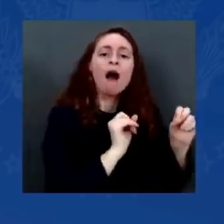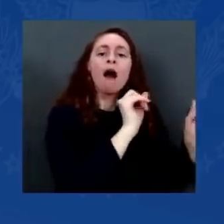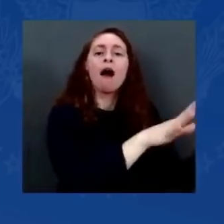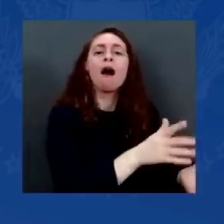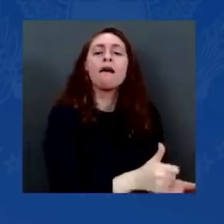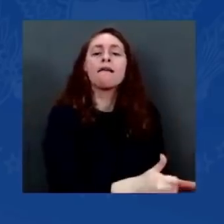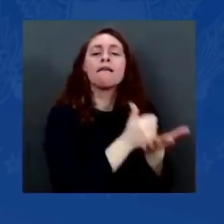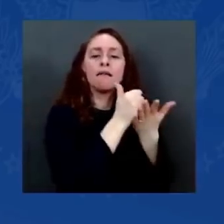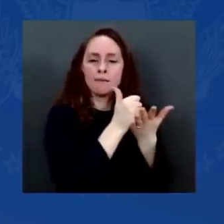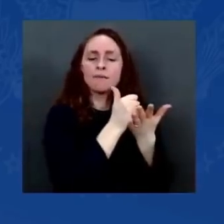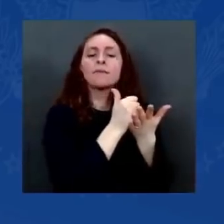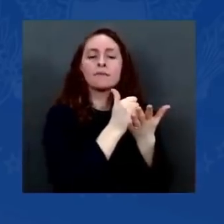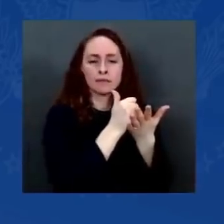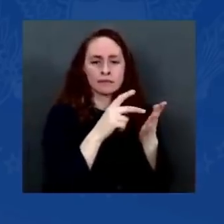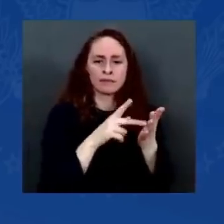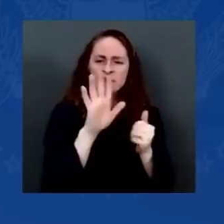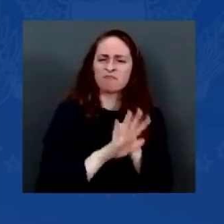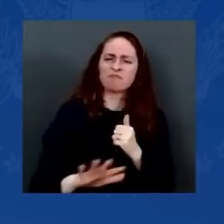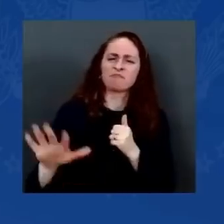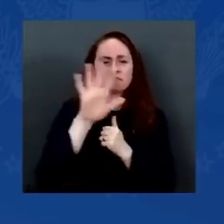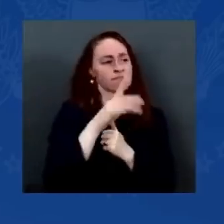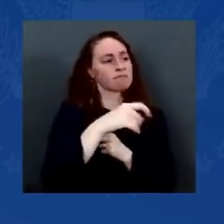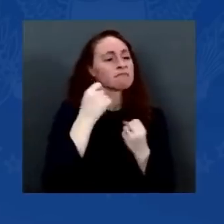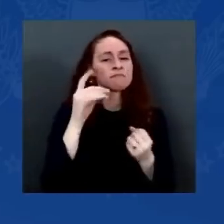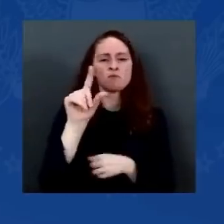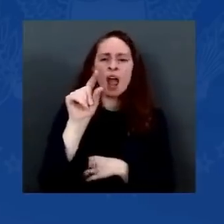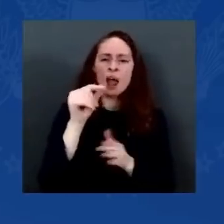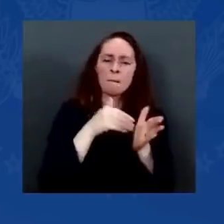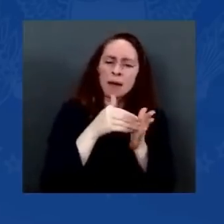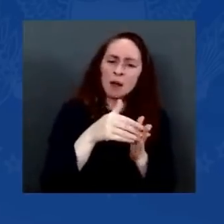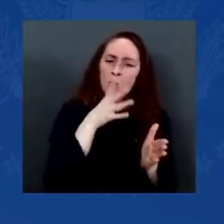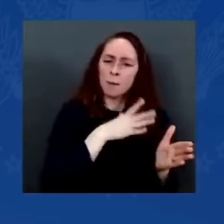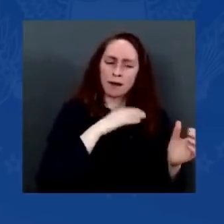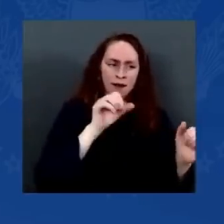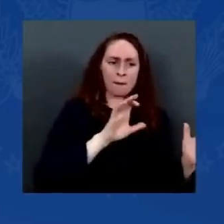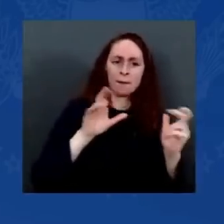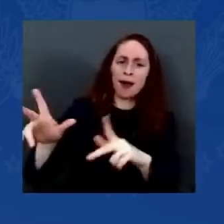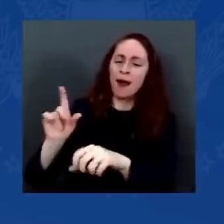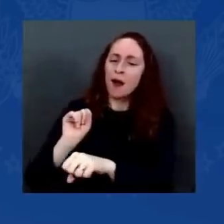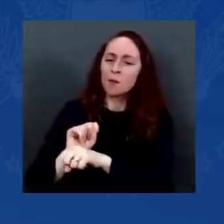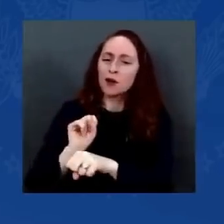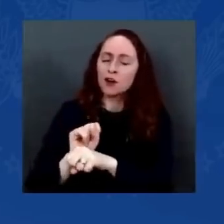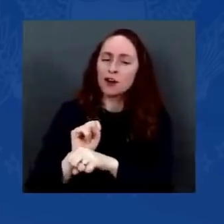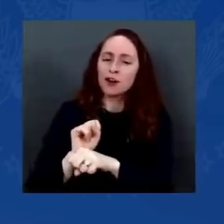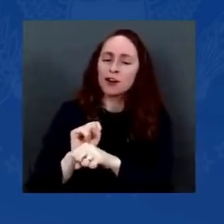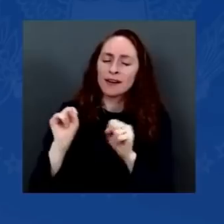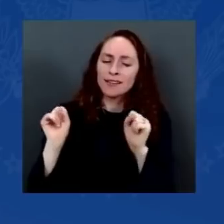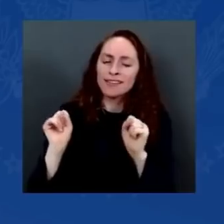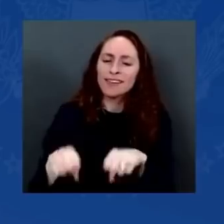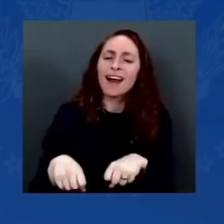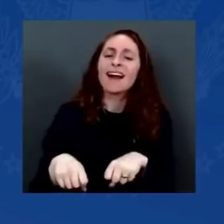in the workforce being able to go back if you pass it. We're talking about healthcare, insulin. In a